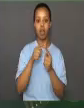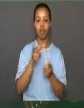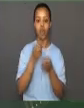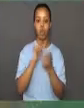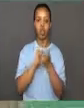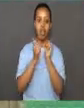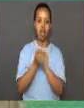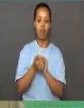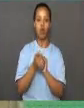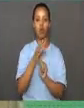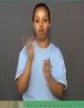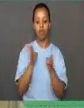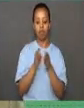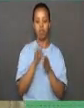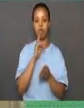protein.